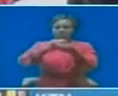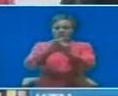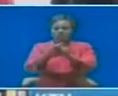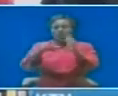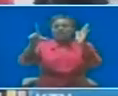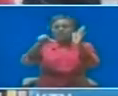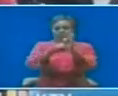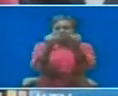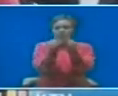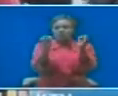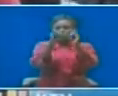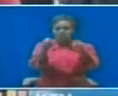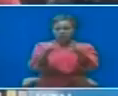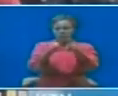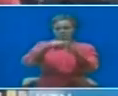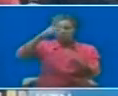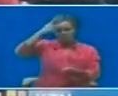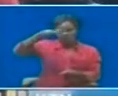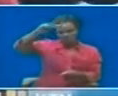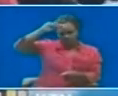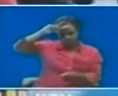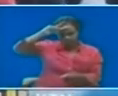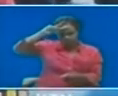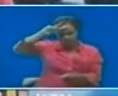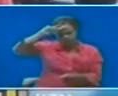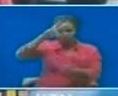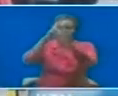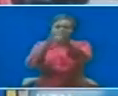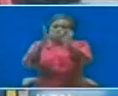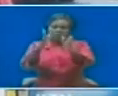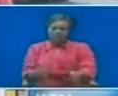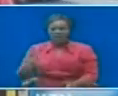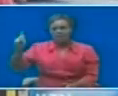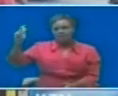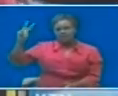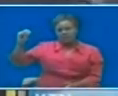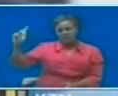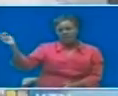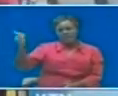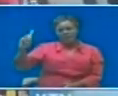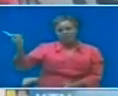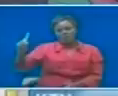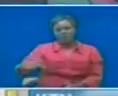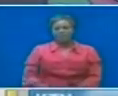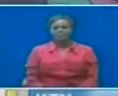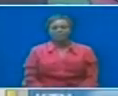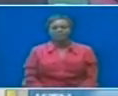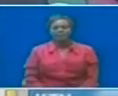legal, institutional, and policy interventions. Ian Wafula, KTN, Nairobi.